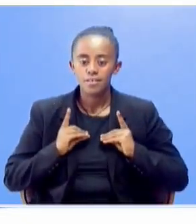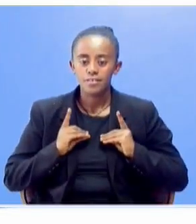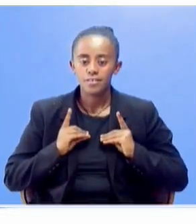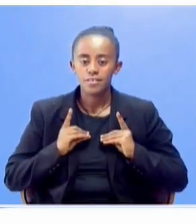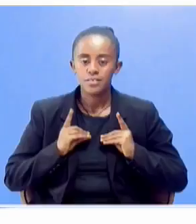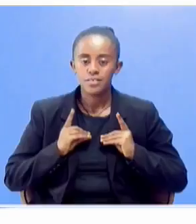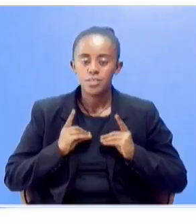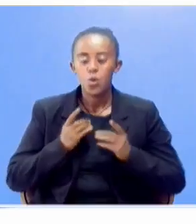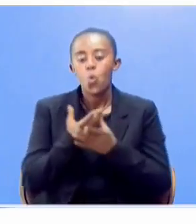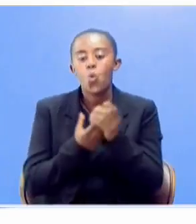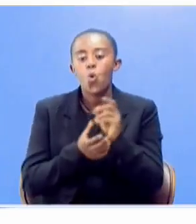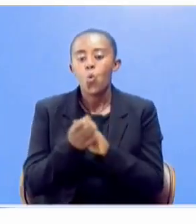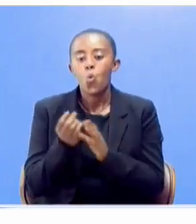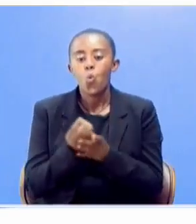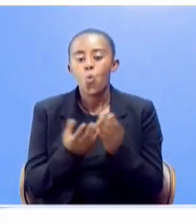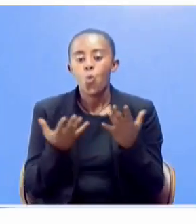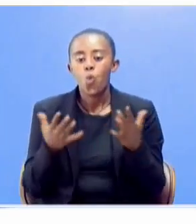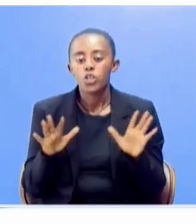washed.